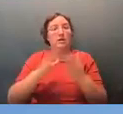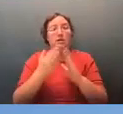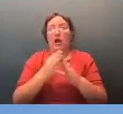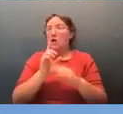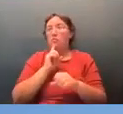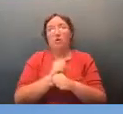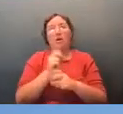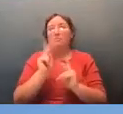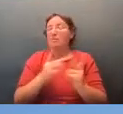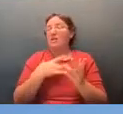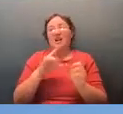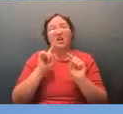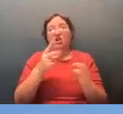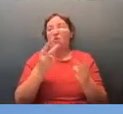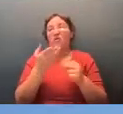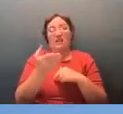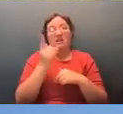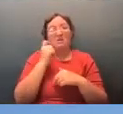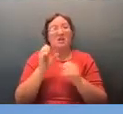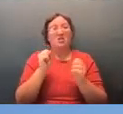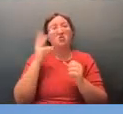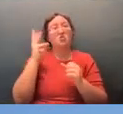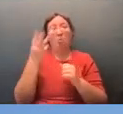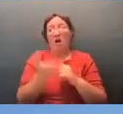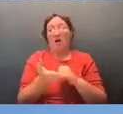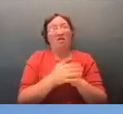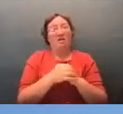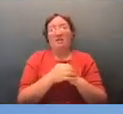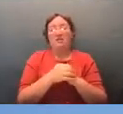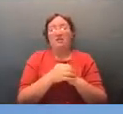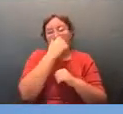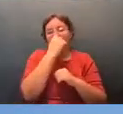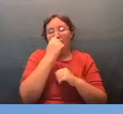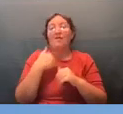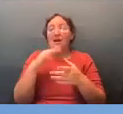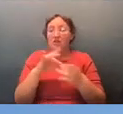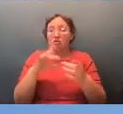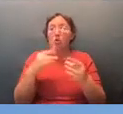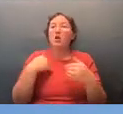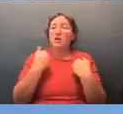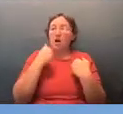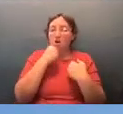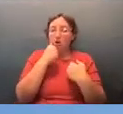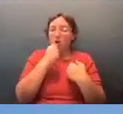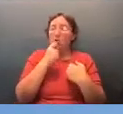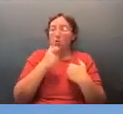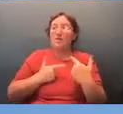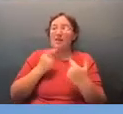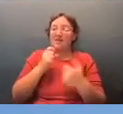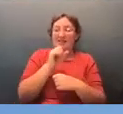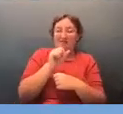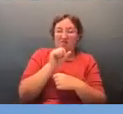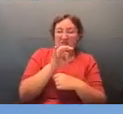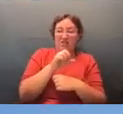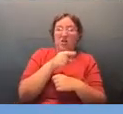were afraid to go to after a while. There's an old story from a young girl who lived in San Francisco